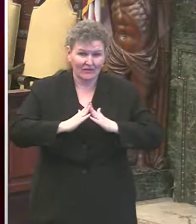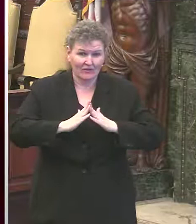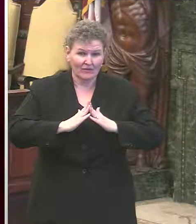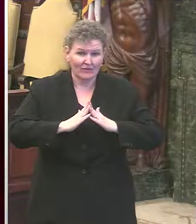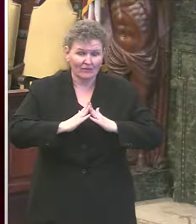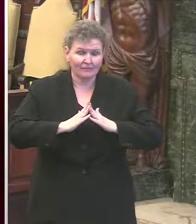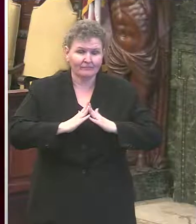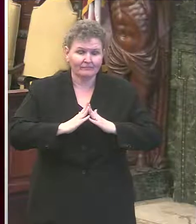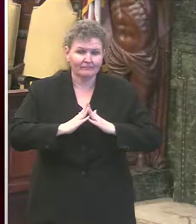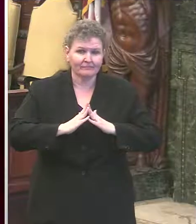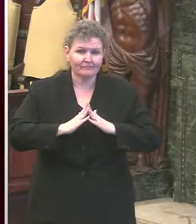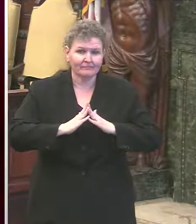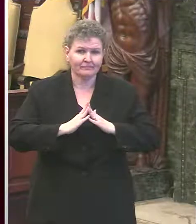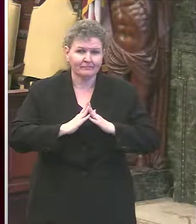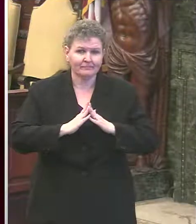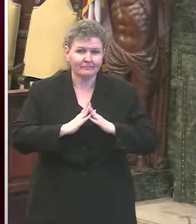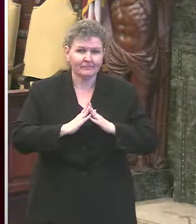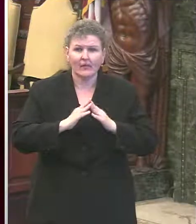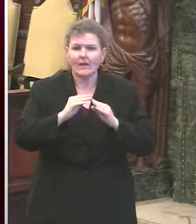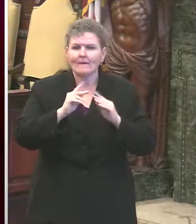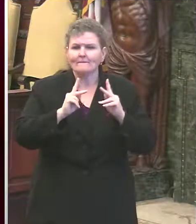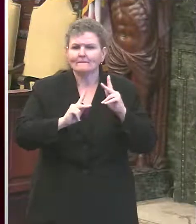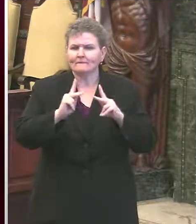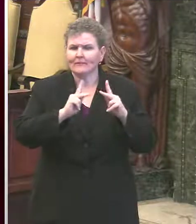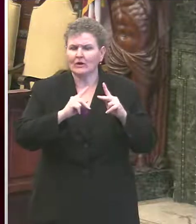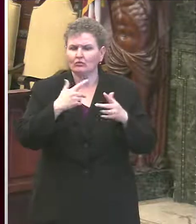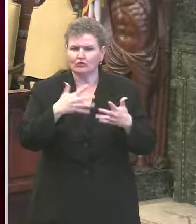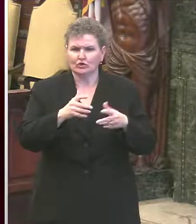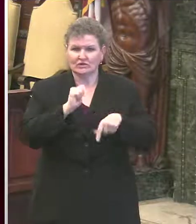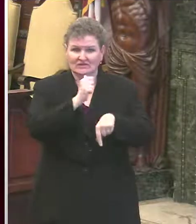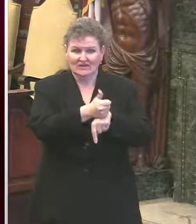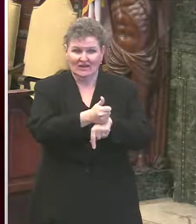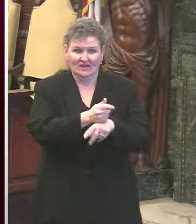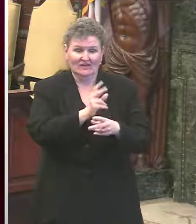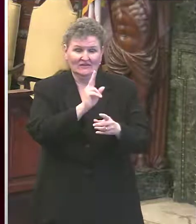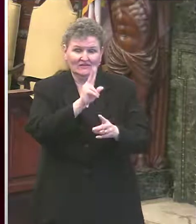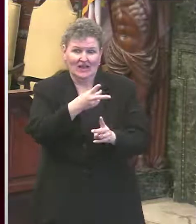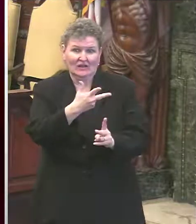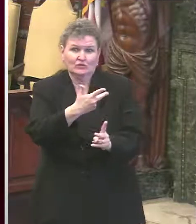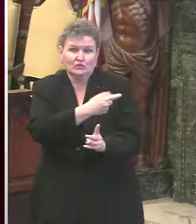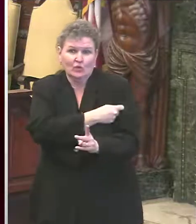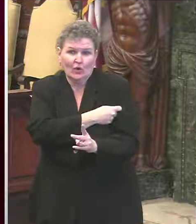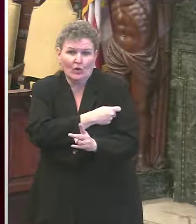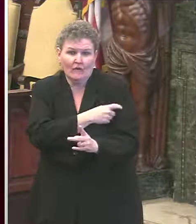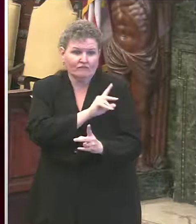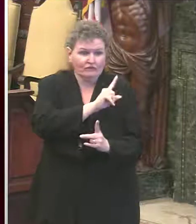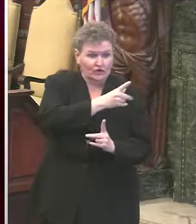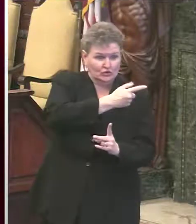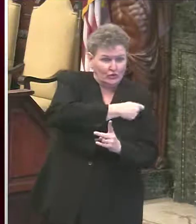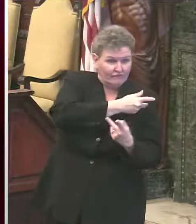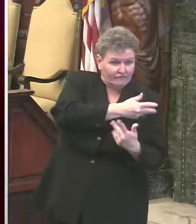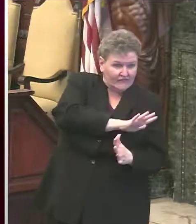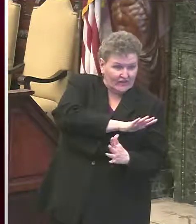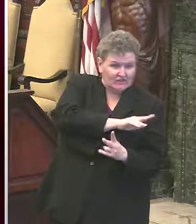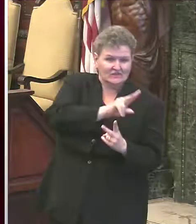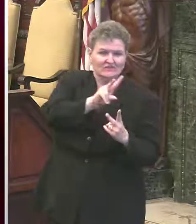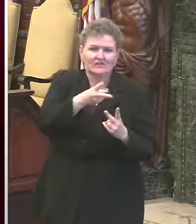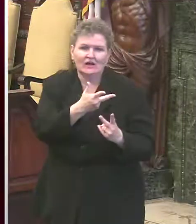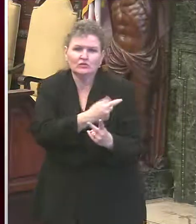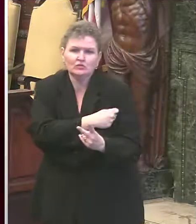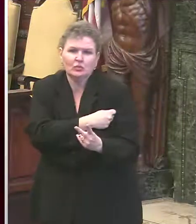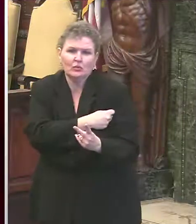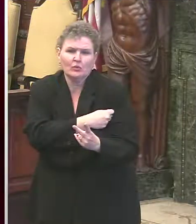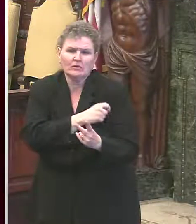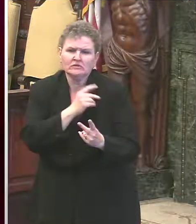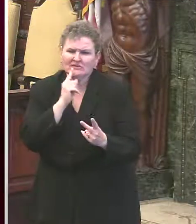that may have scheduled it during the second dose period and they thought they were getting a first dose, while I've heard you guys talk